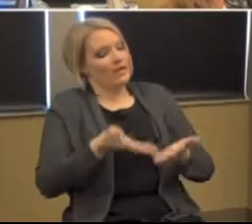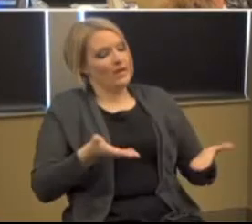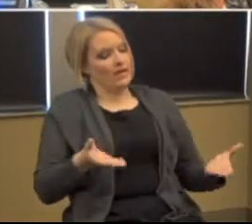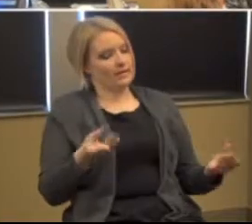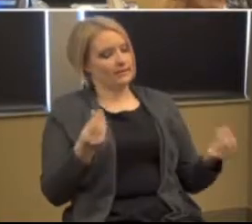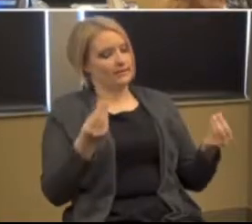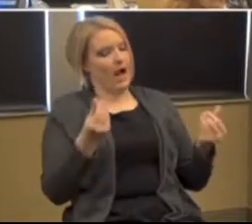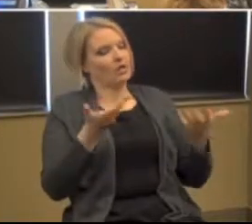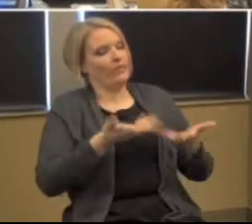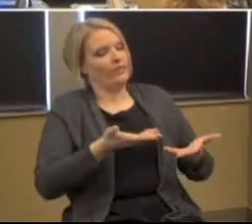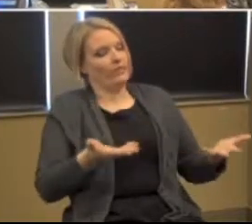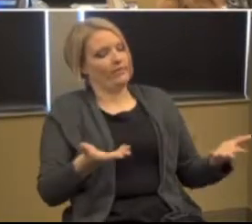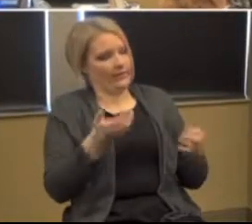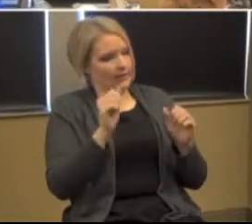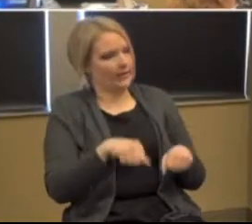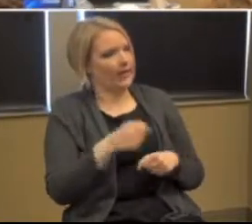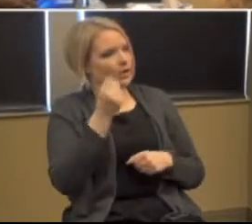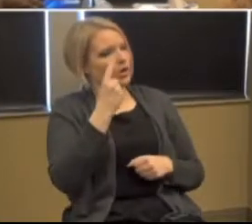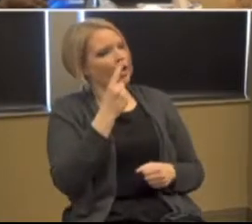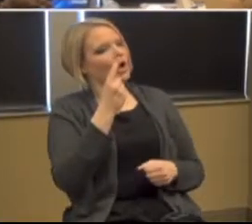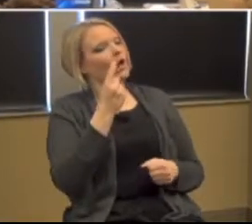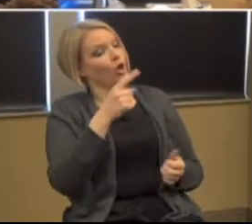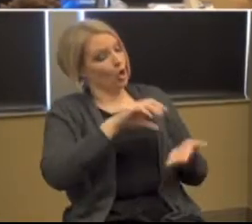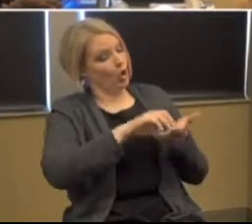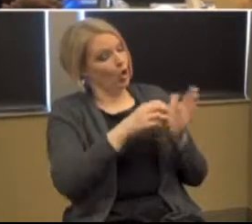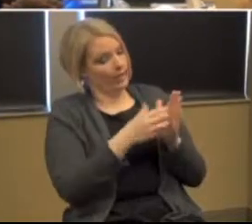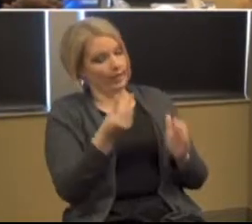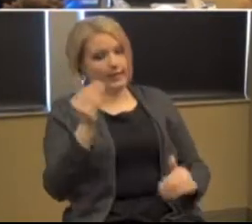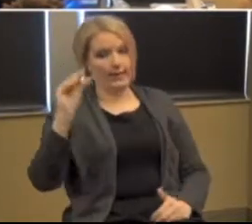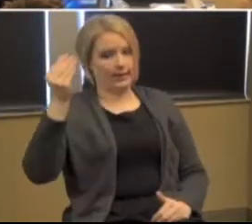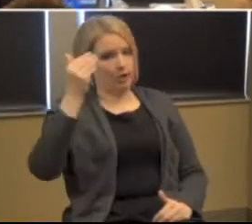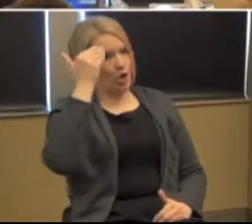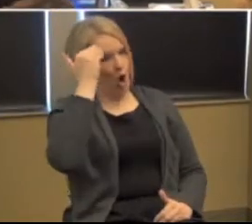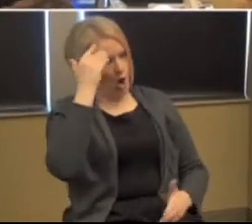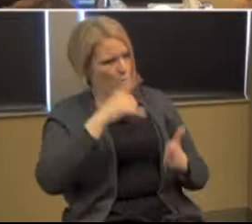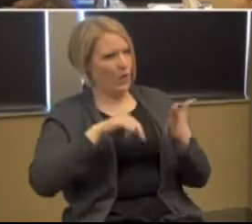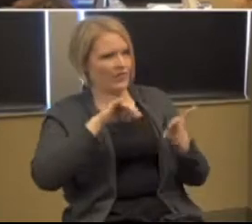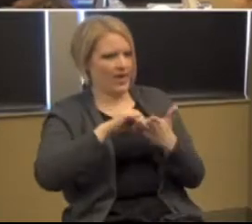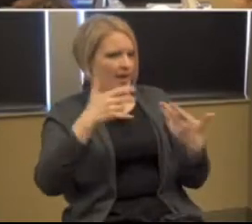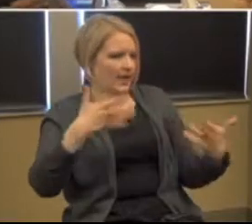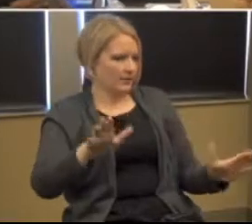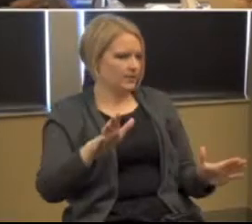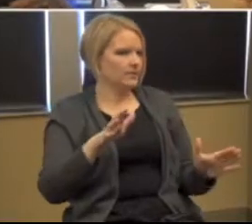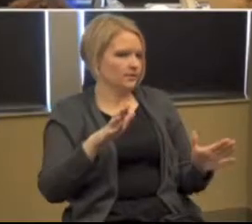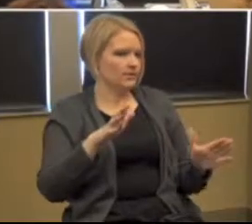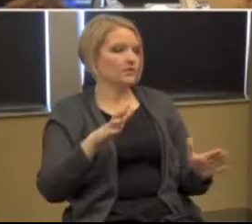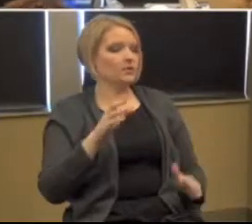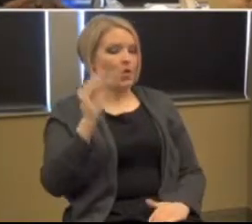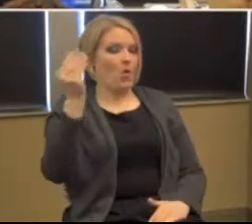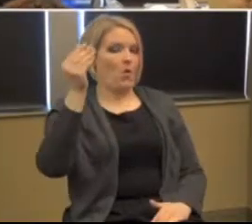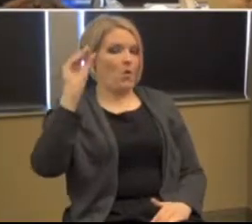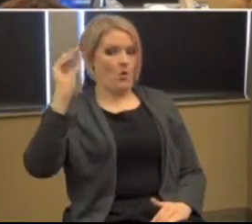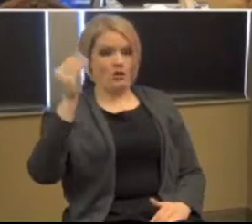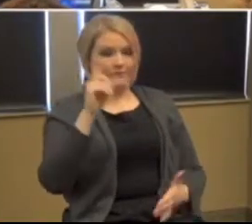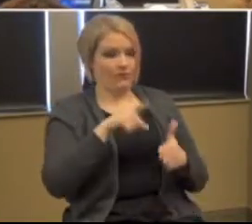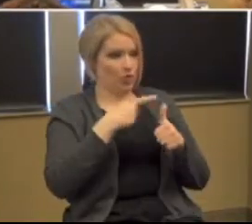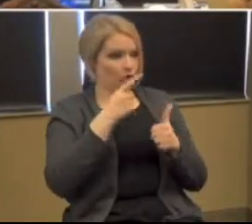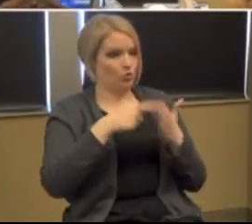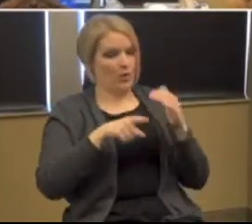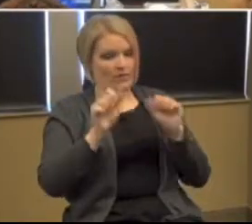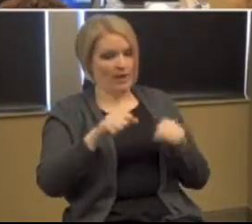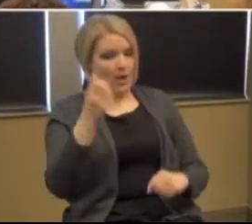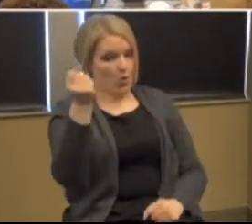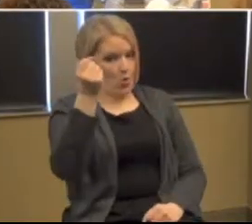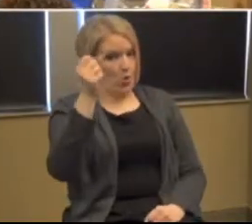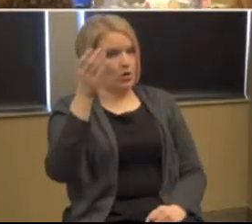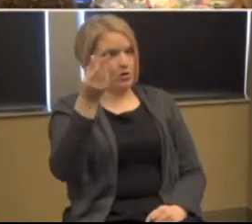A tangible item. A kid knows what a cookie is before they ever tell you what a cookie is, right? So actual items first, and then